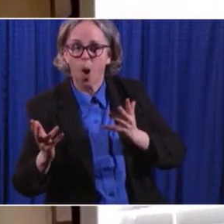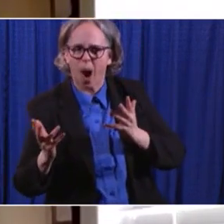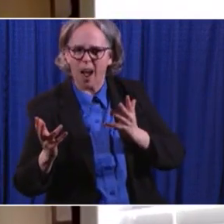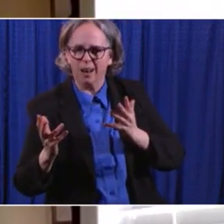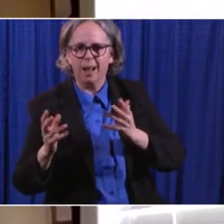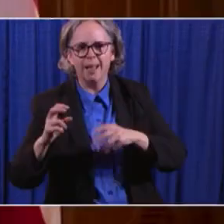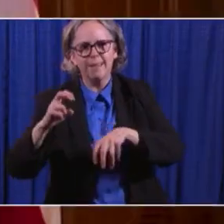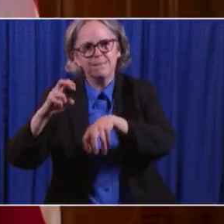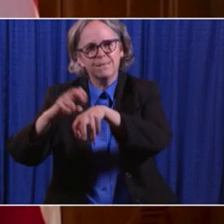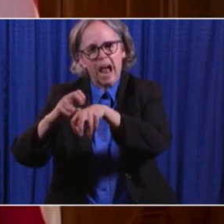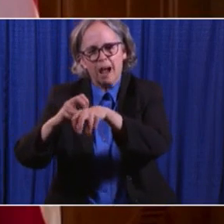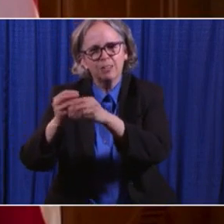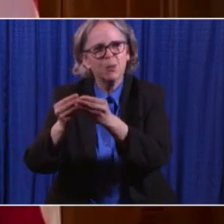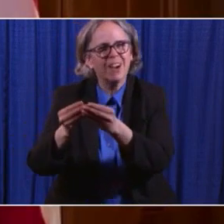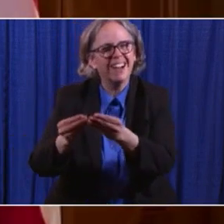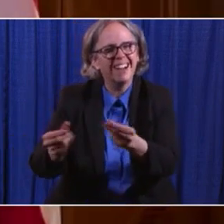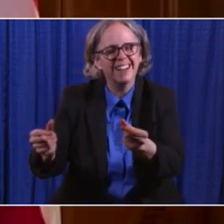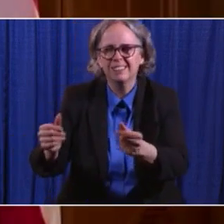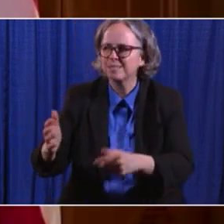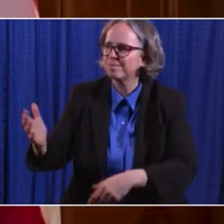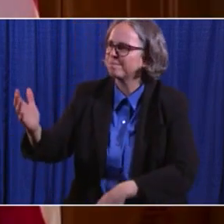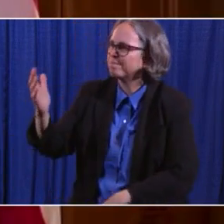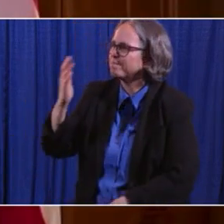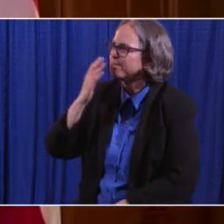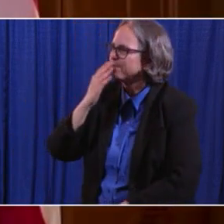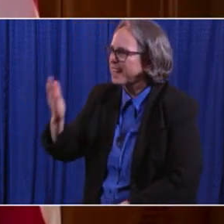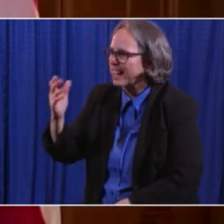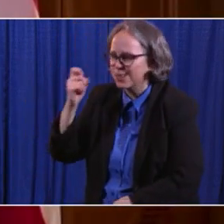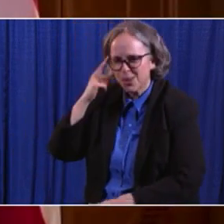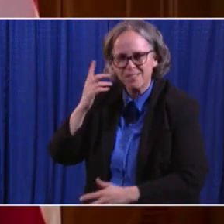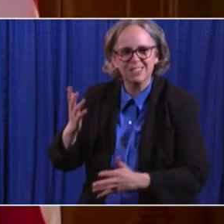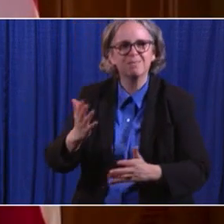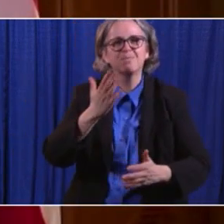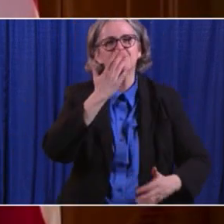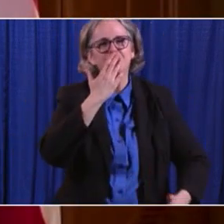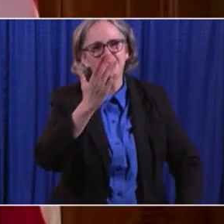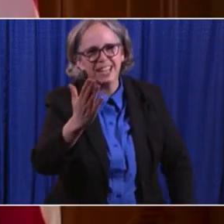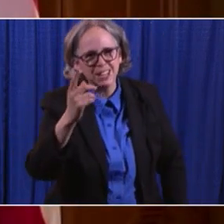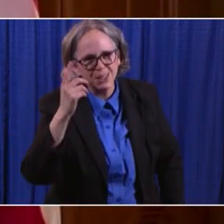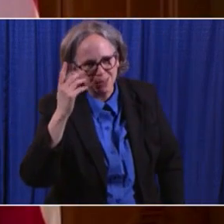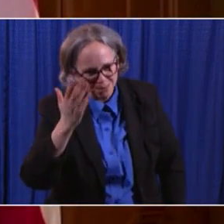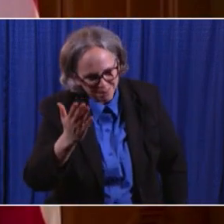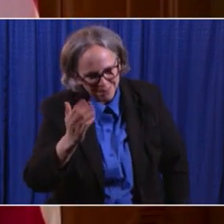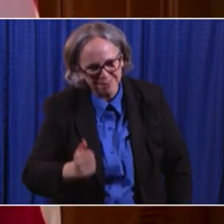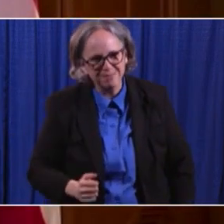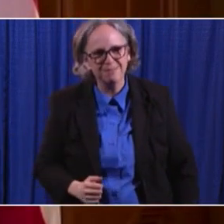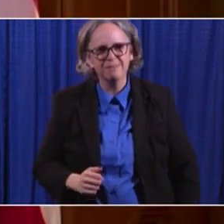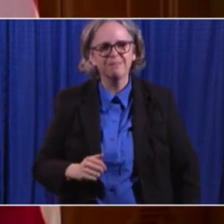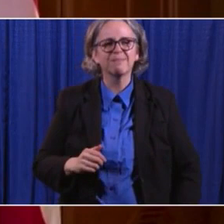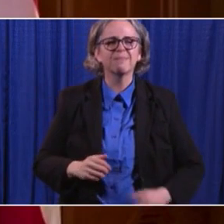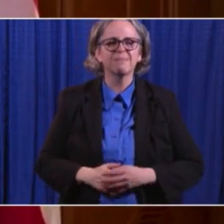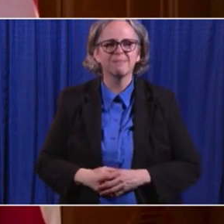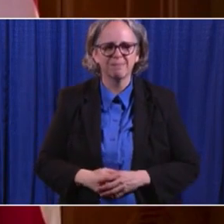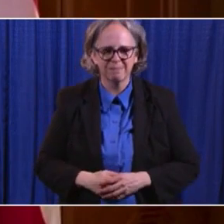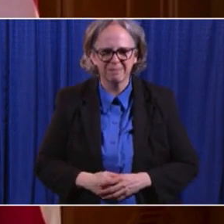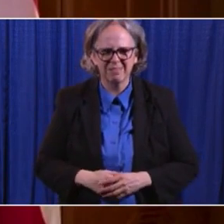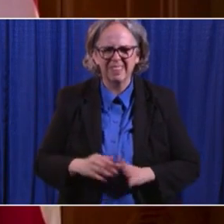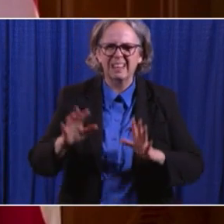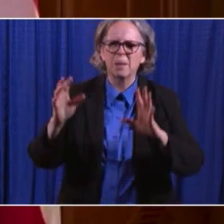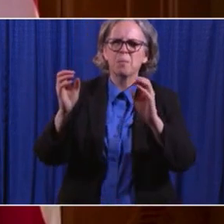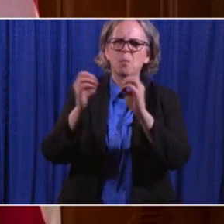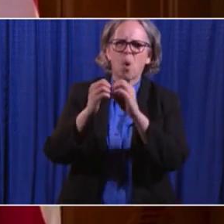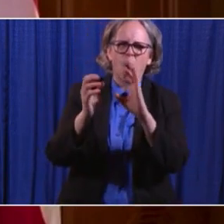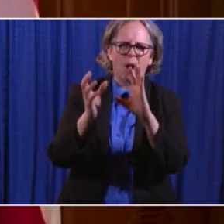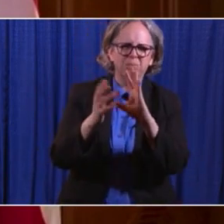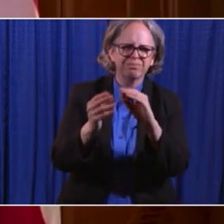Governor. Well, Doctor, thank you very much. Just maybe a couple things to follow up on. As Dr.